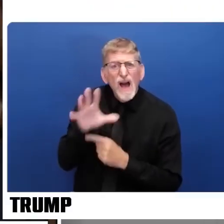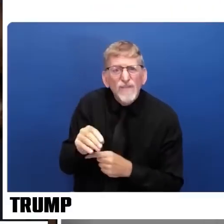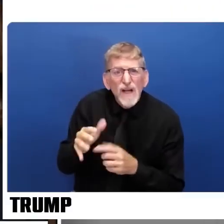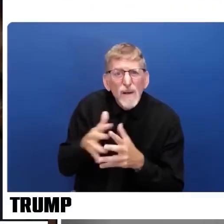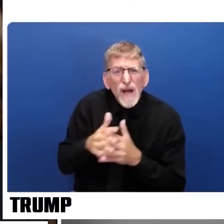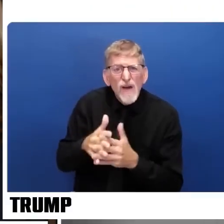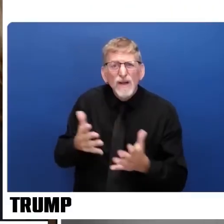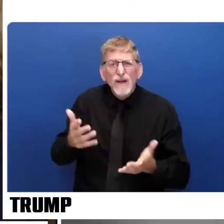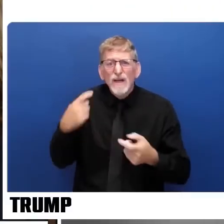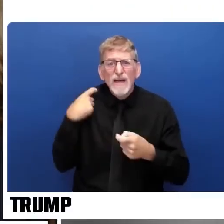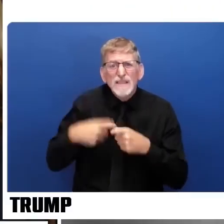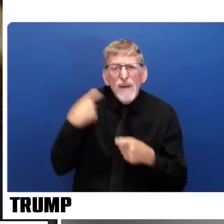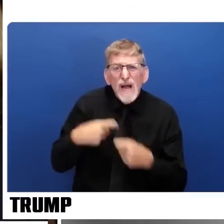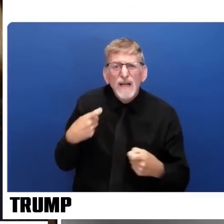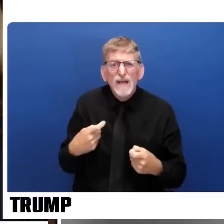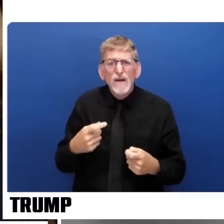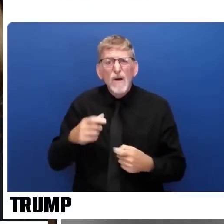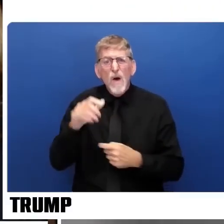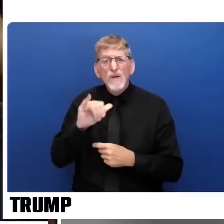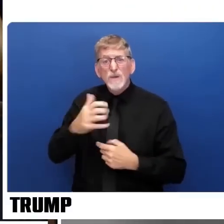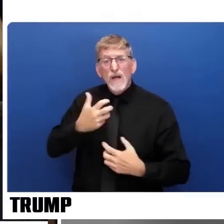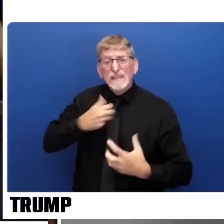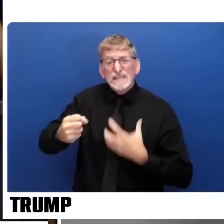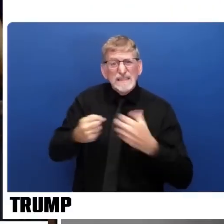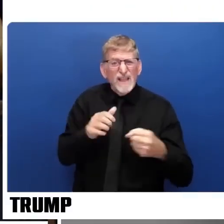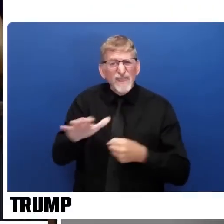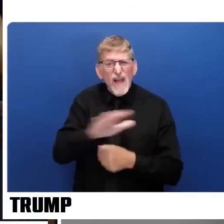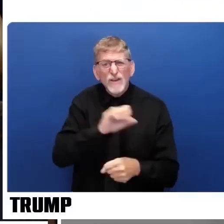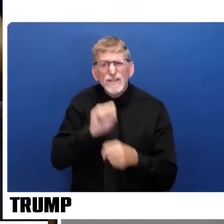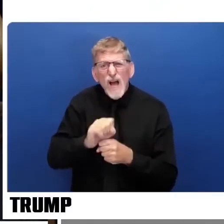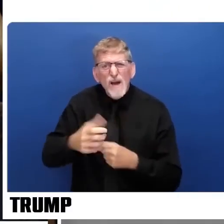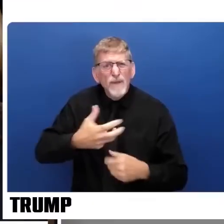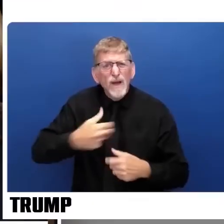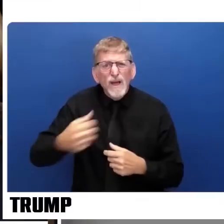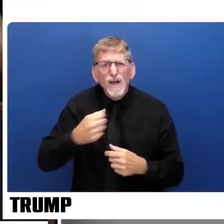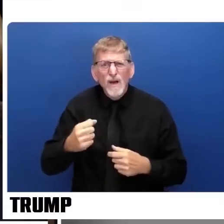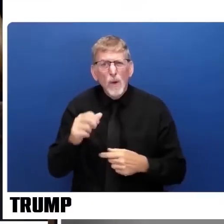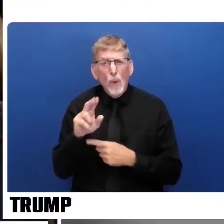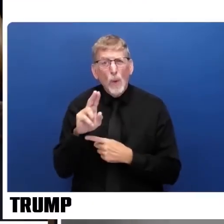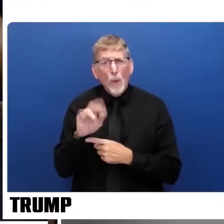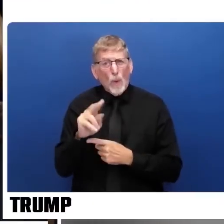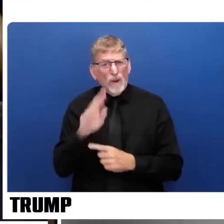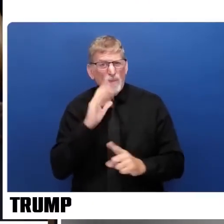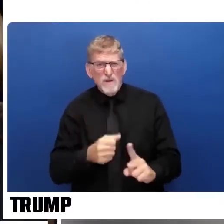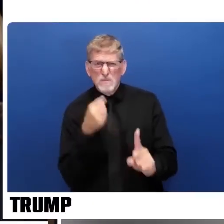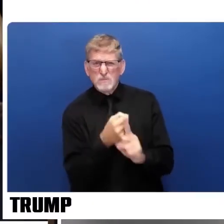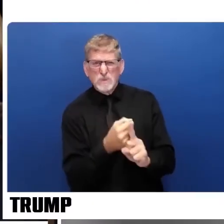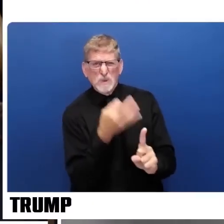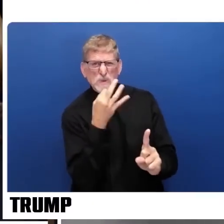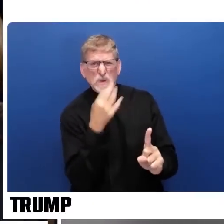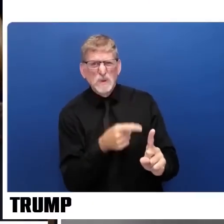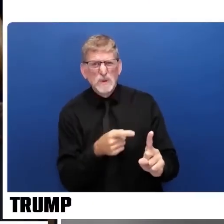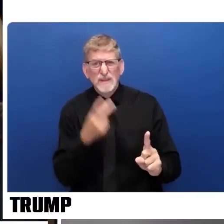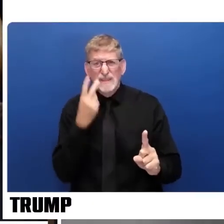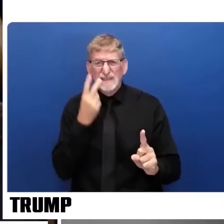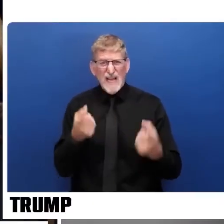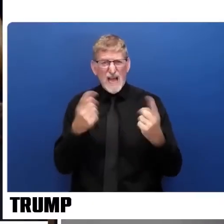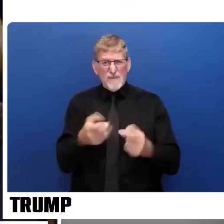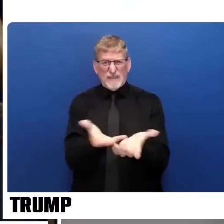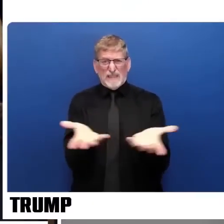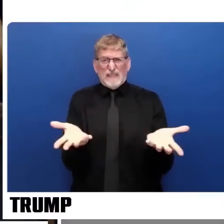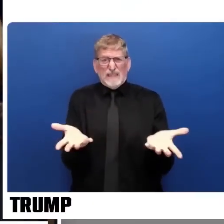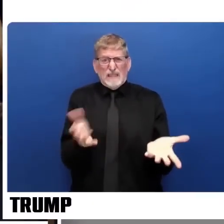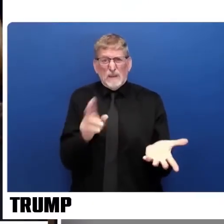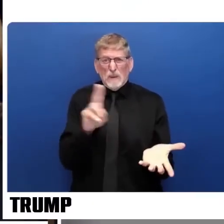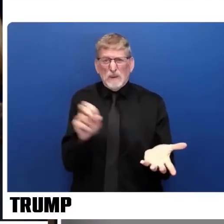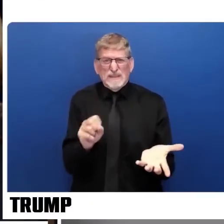very soon. And you see what's happening. You see what's happening with towns throughout the United States. You look at Springfield, Ohio. You look at